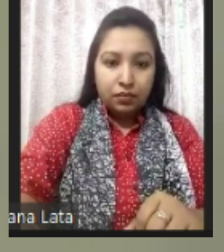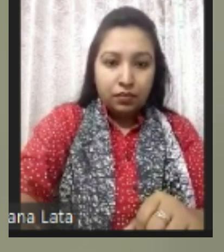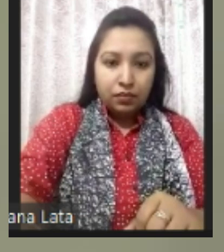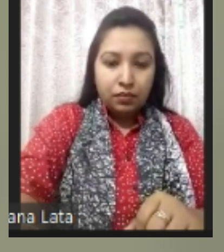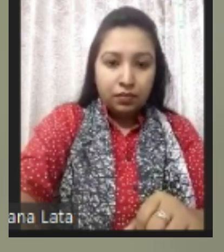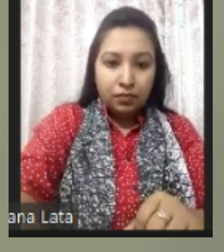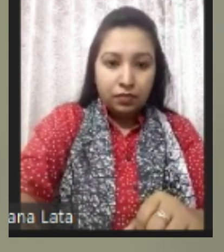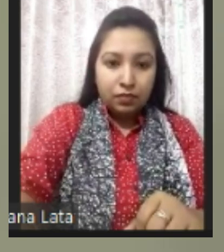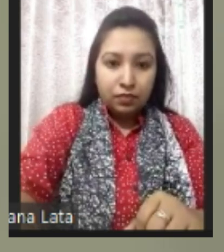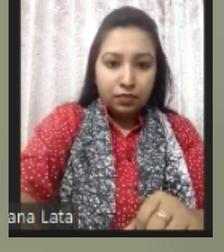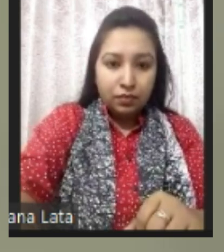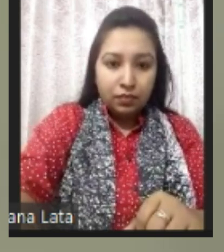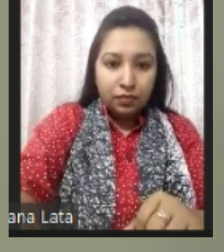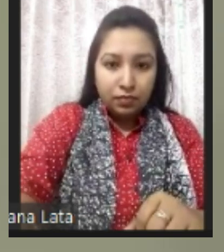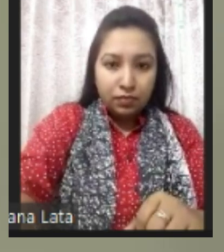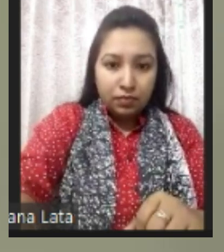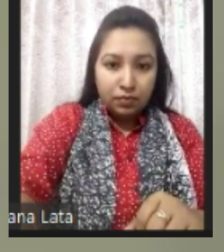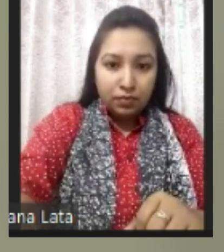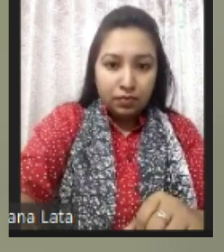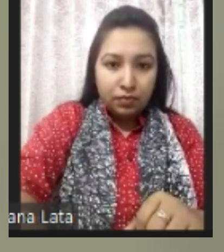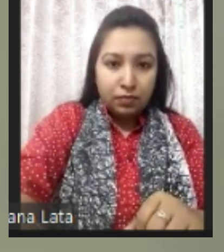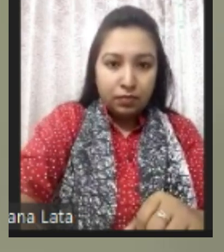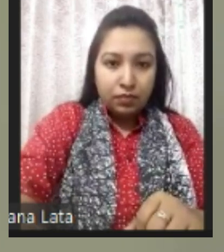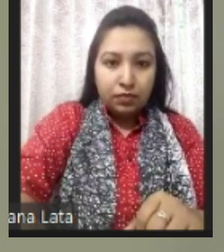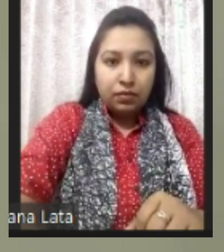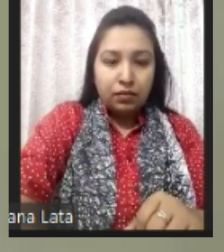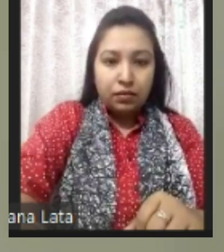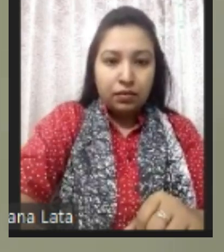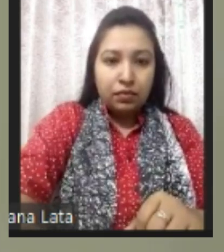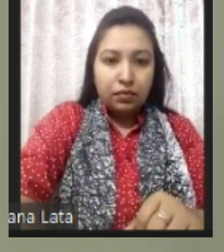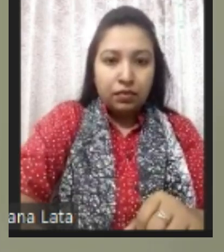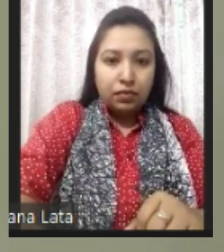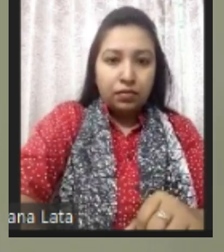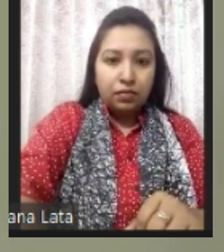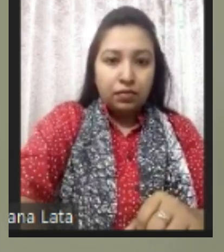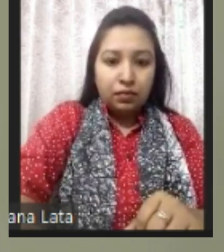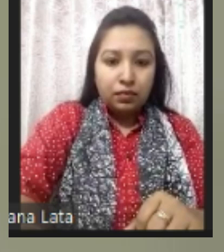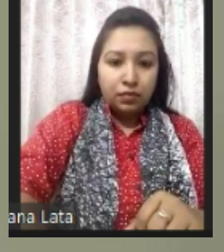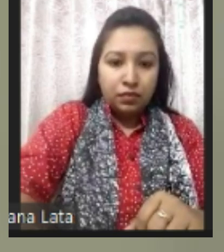in Bangladesh. Honorable DG, Dr. Abu Saleh Mustafa Kamal, please.